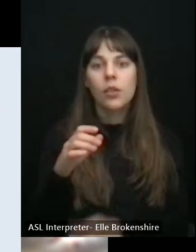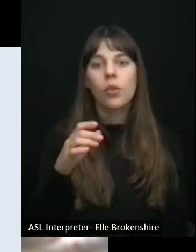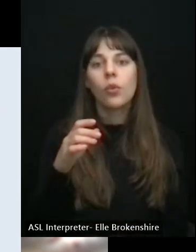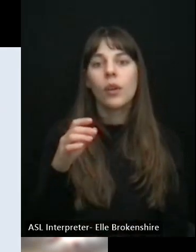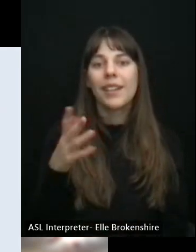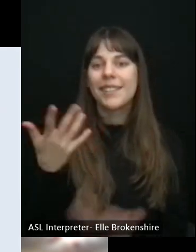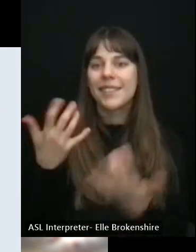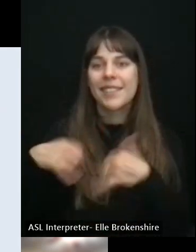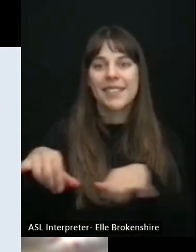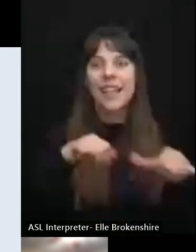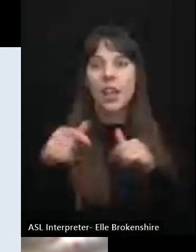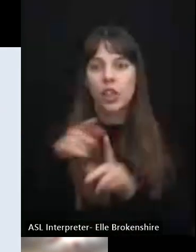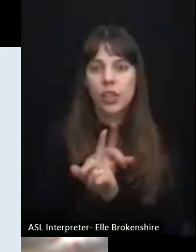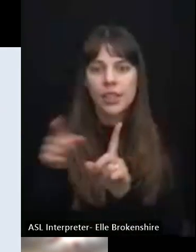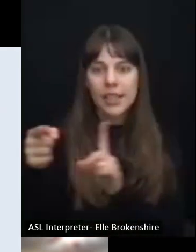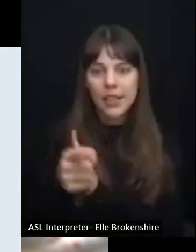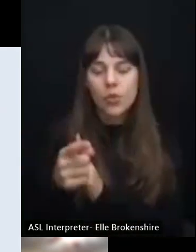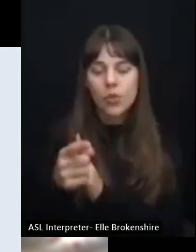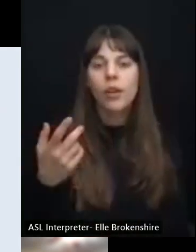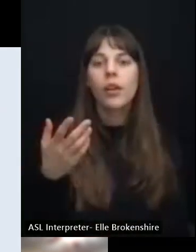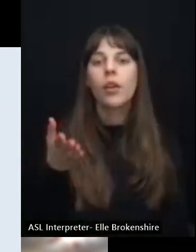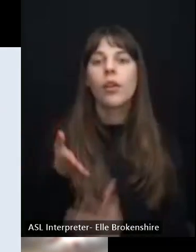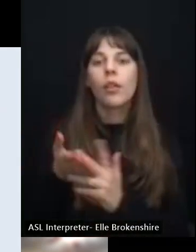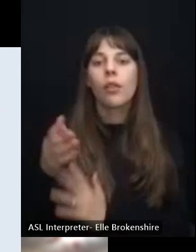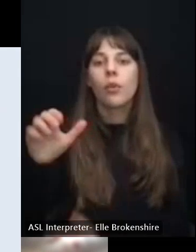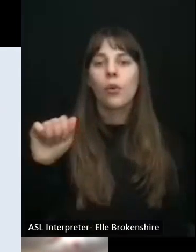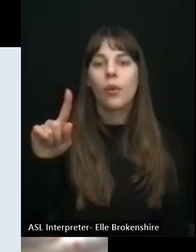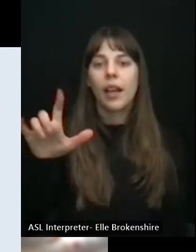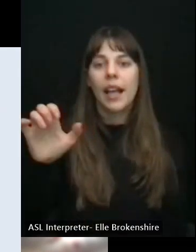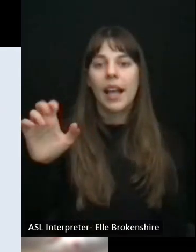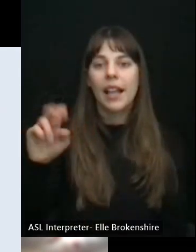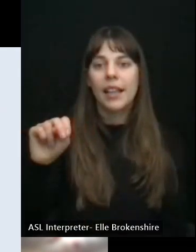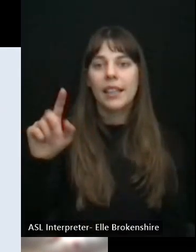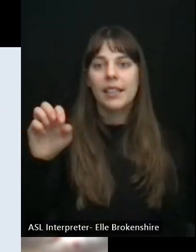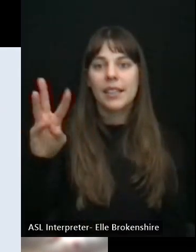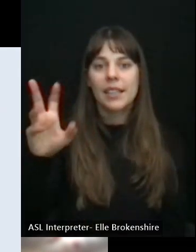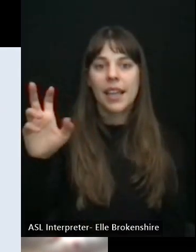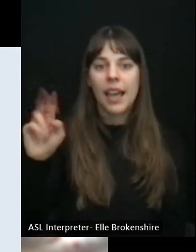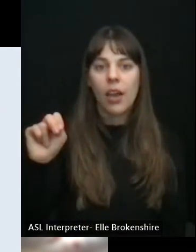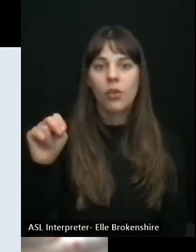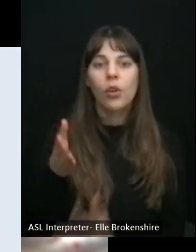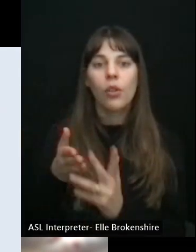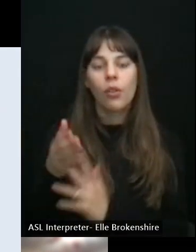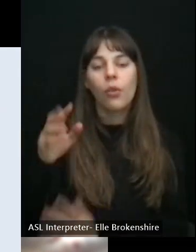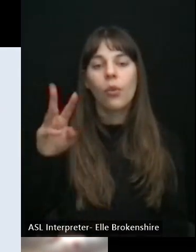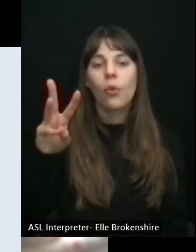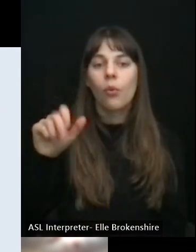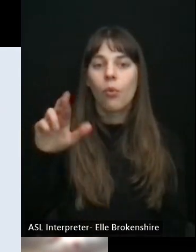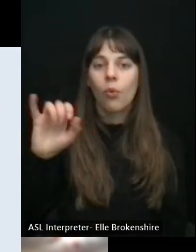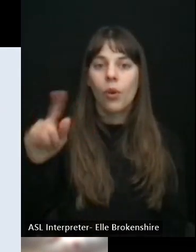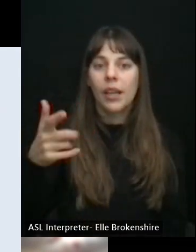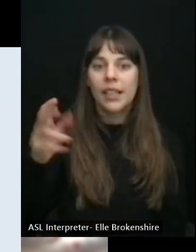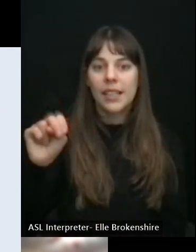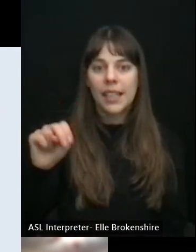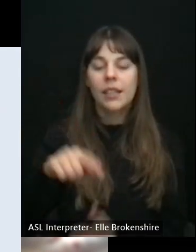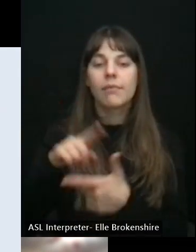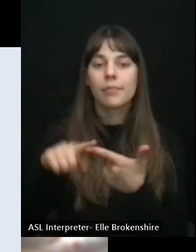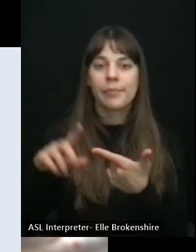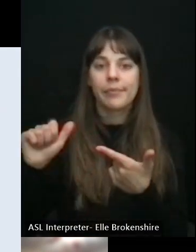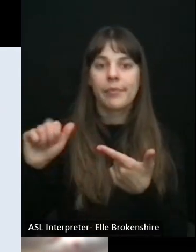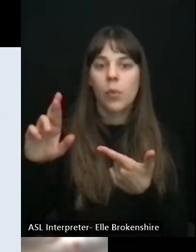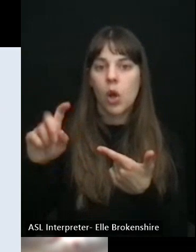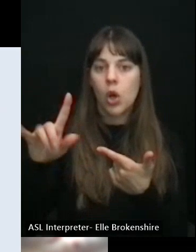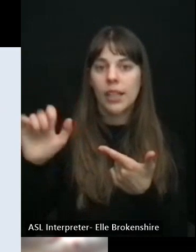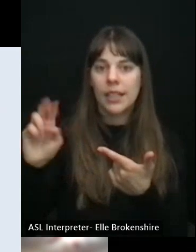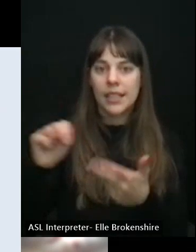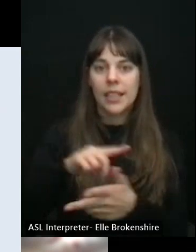to Carson to the Wabash Tunnel, to Sawmill Run Boulevard, to Warrington, to Haberman, and then on to the South